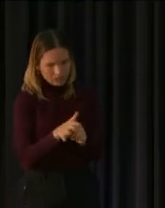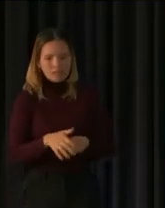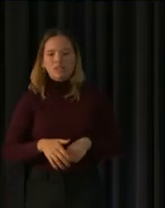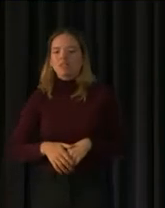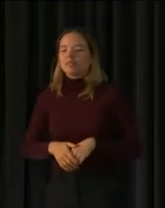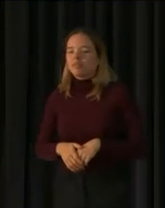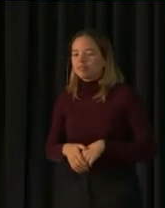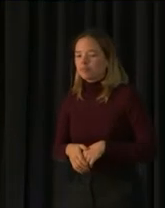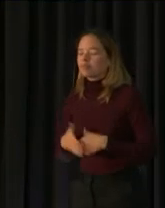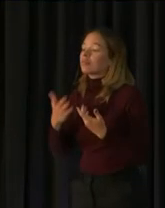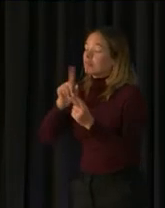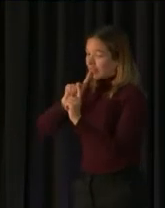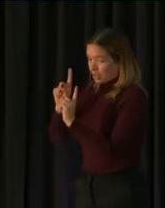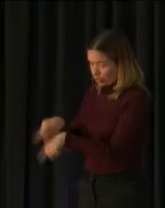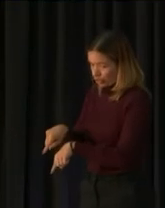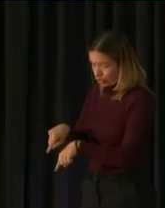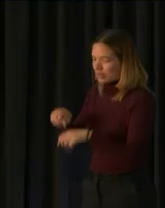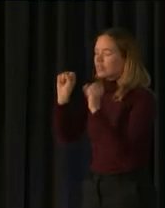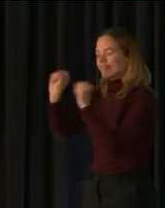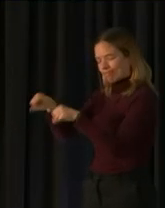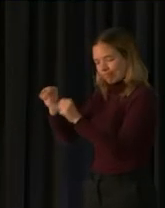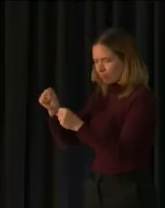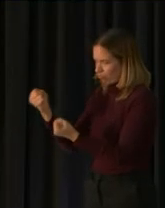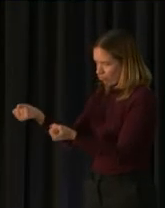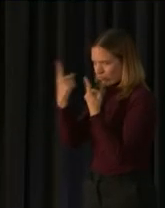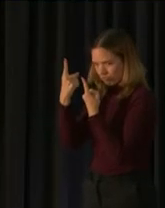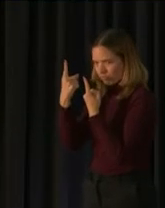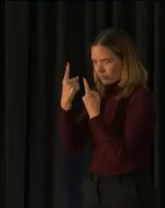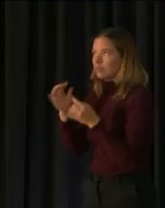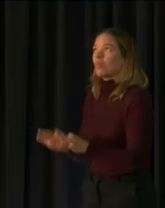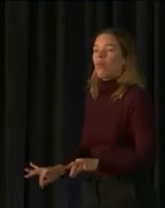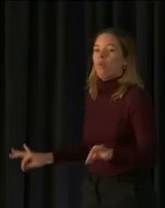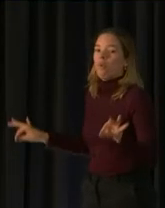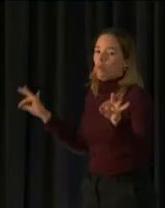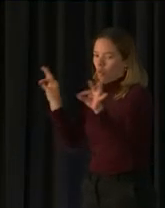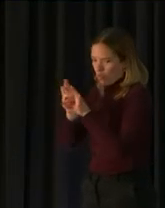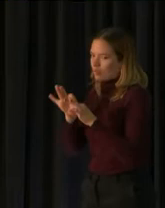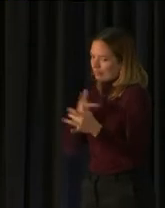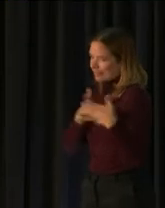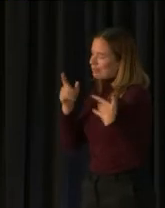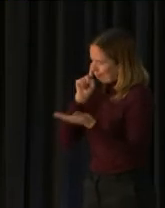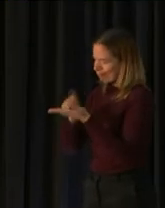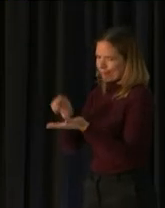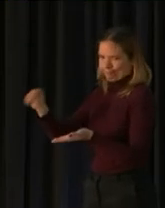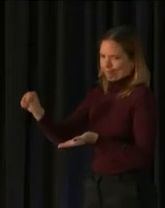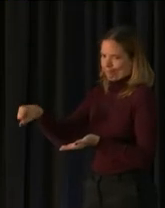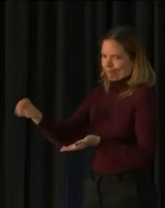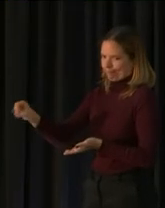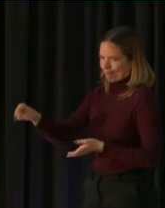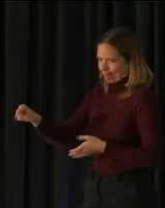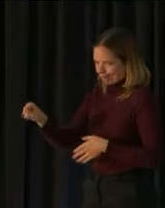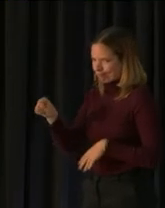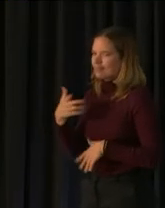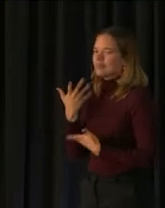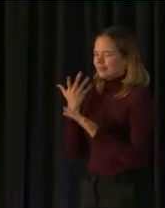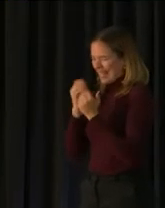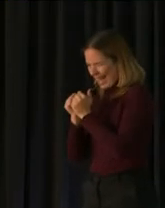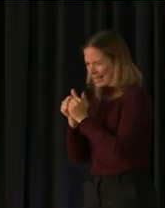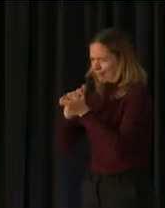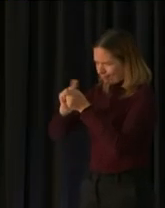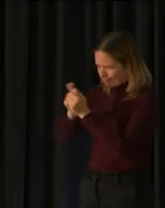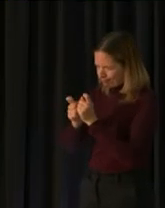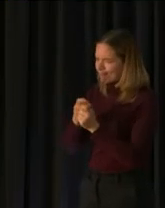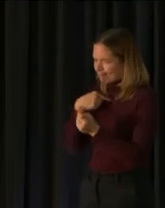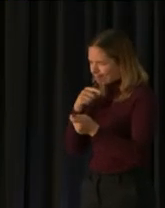to acknowledge that this has been a very fluid situation, and what we try to do is be continuously